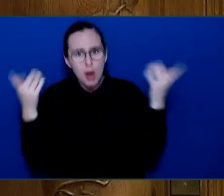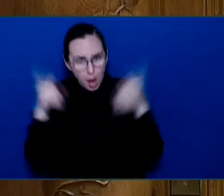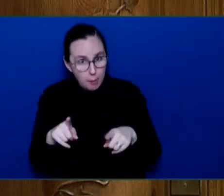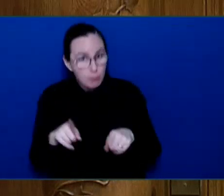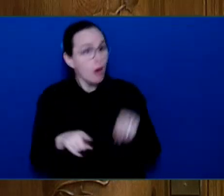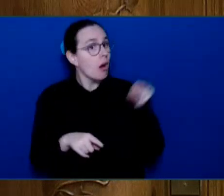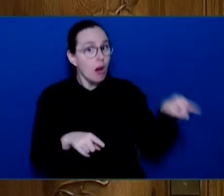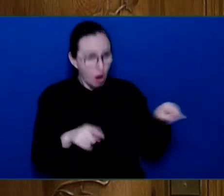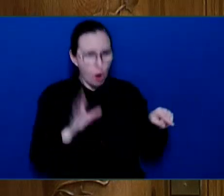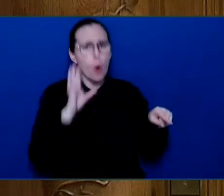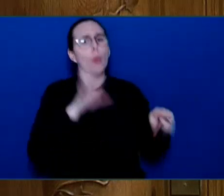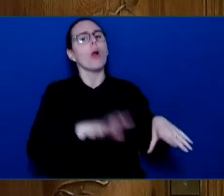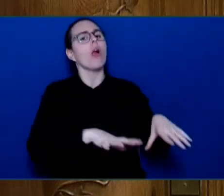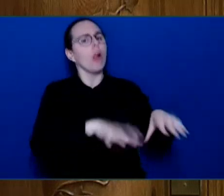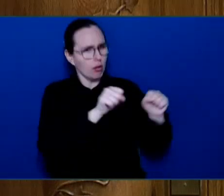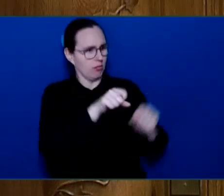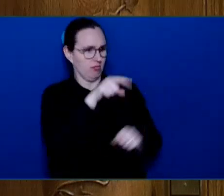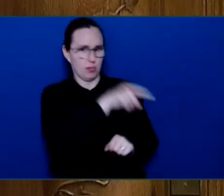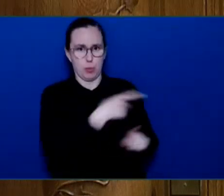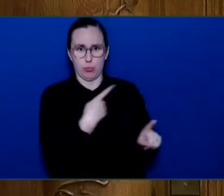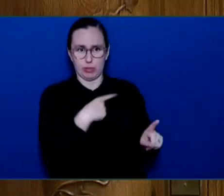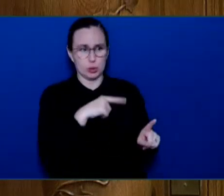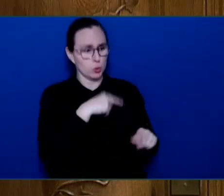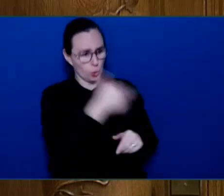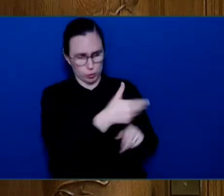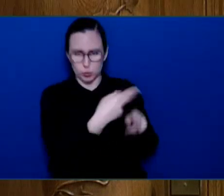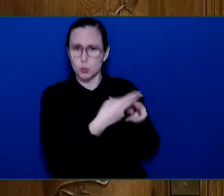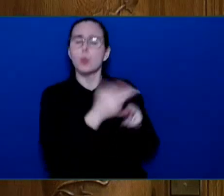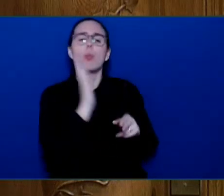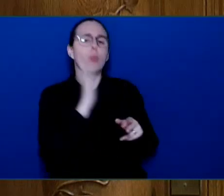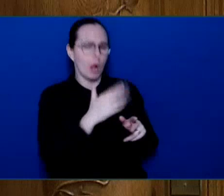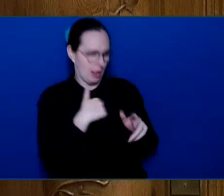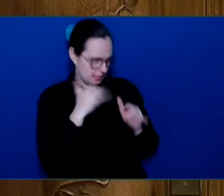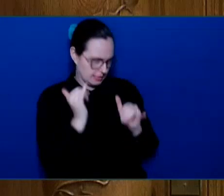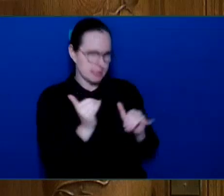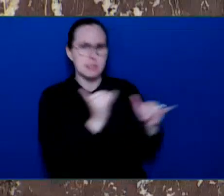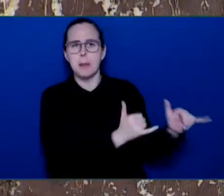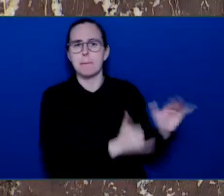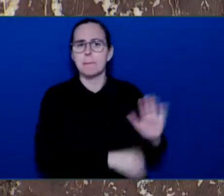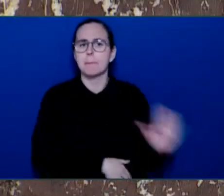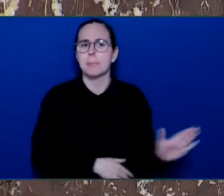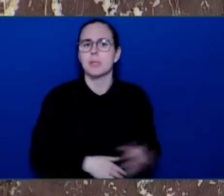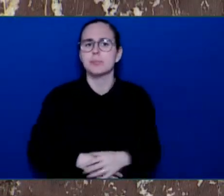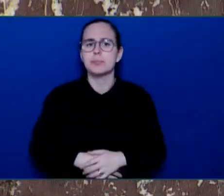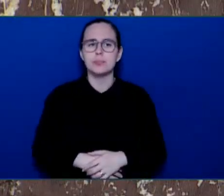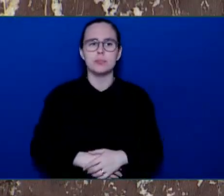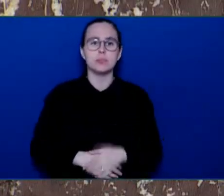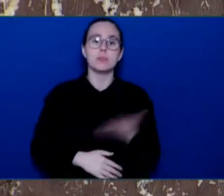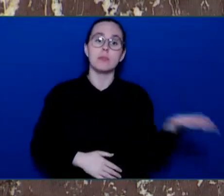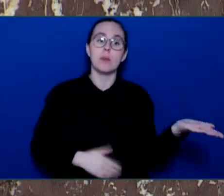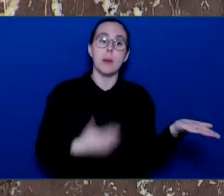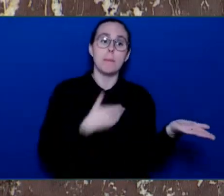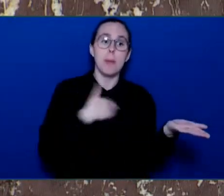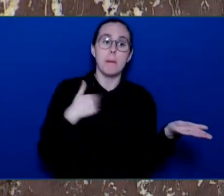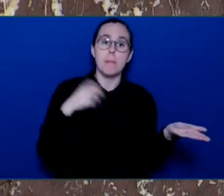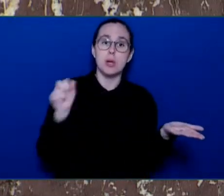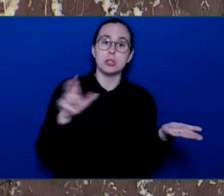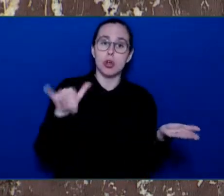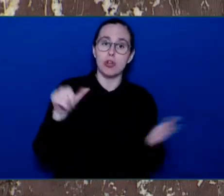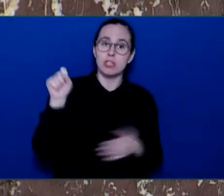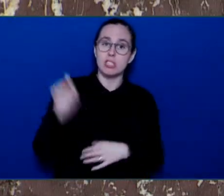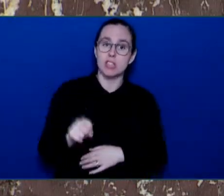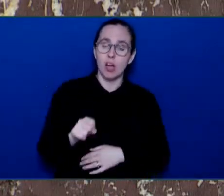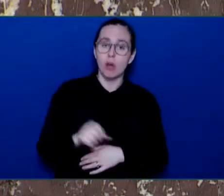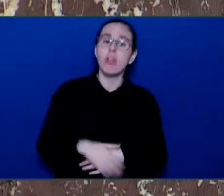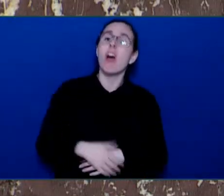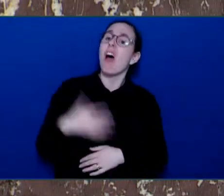Member for Surrey South. Thank you, Honourable Speaker. Under the NDP, high spending equals disastrous results. Day after